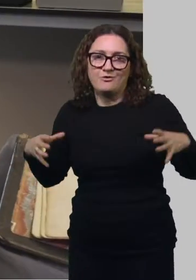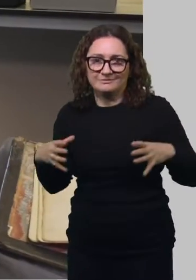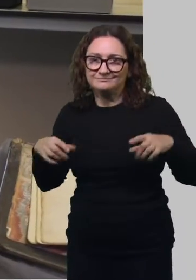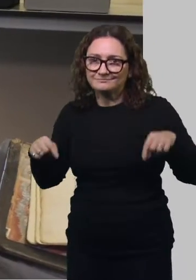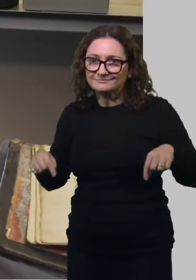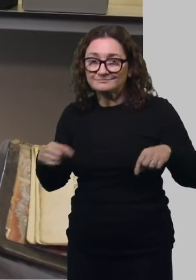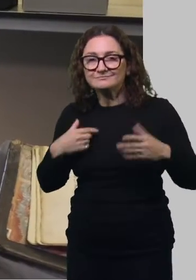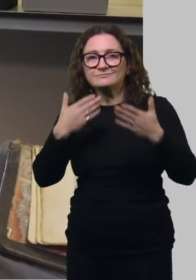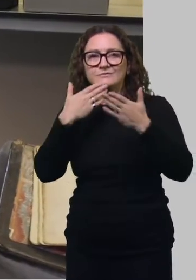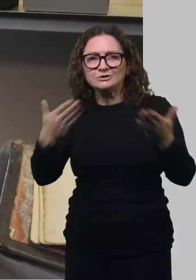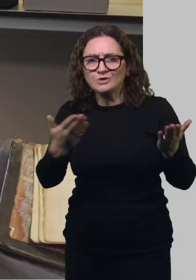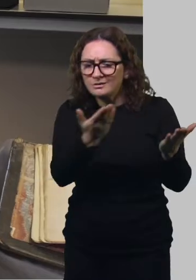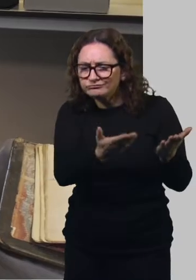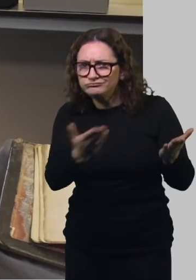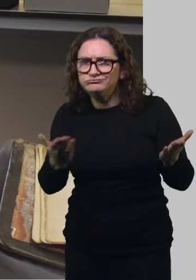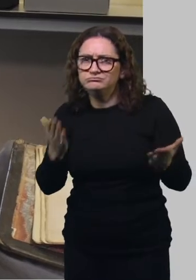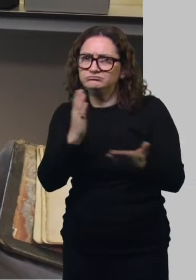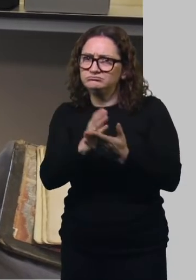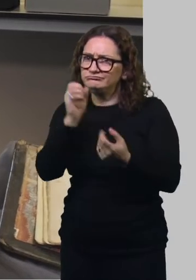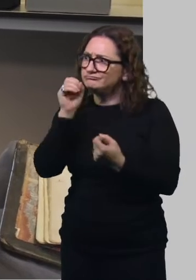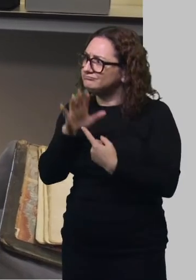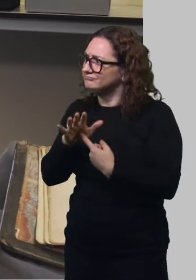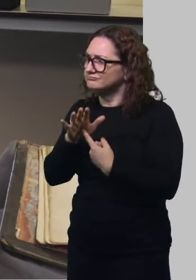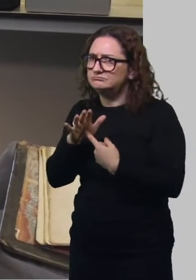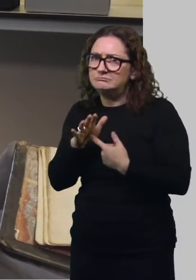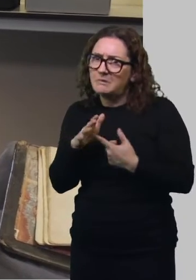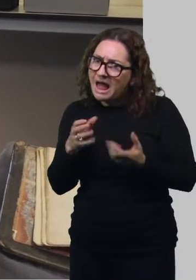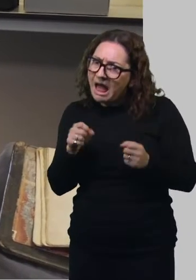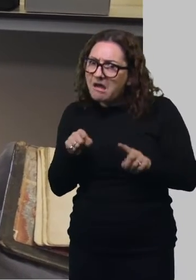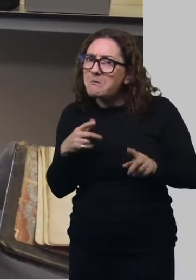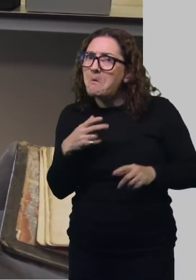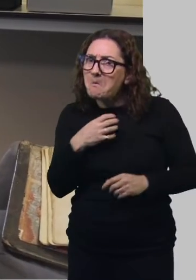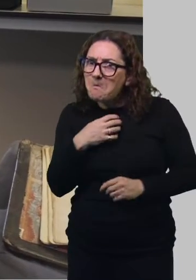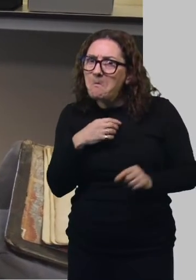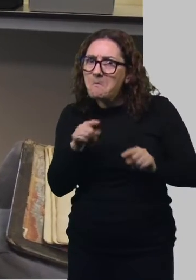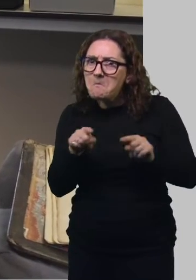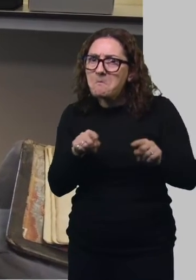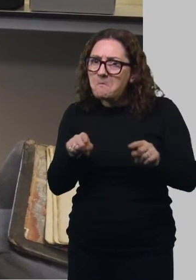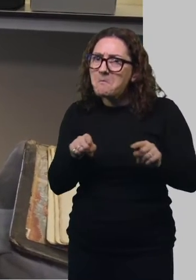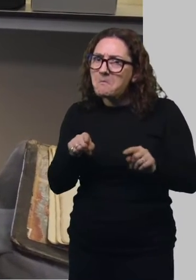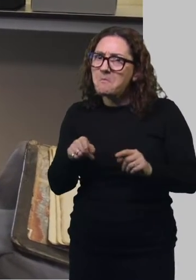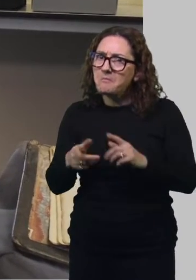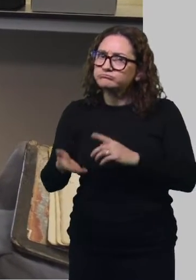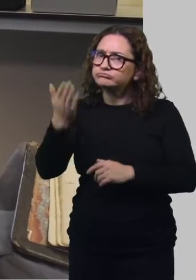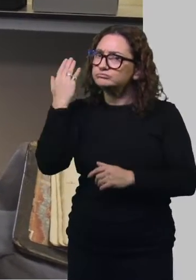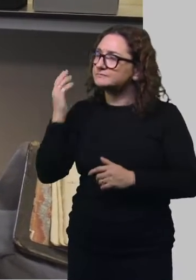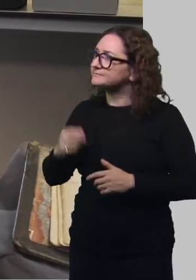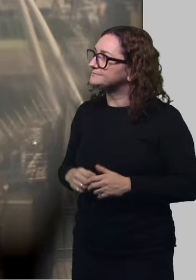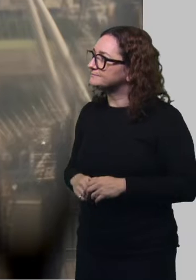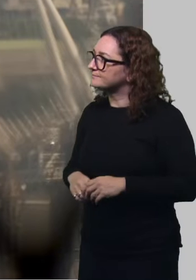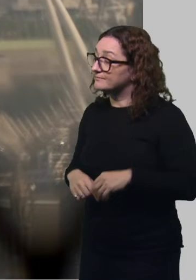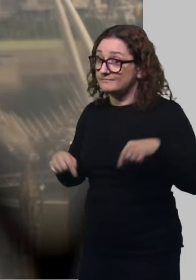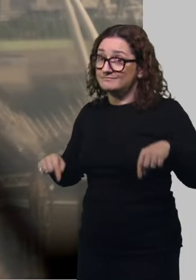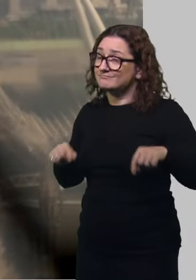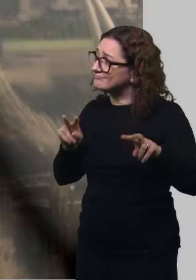This is the TLS, the Tower Learning Space. It's where we display some of our most important and interesting documents for people to look at on the